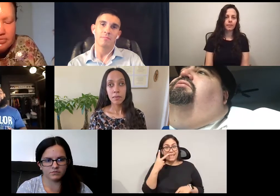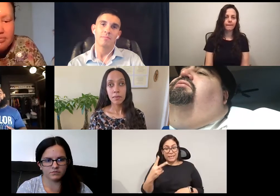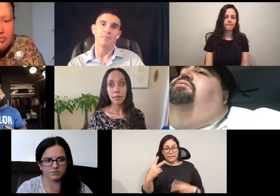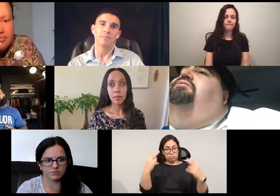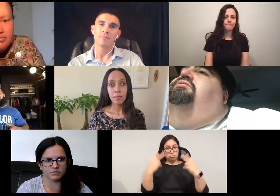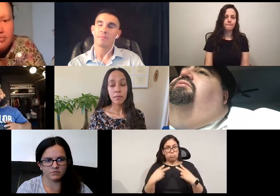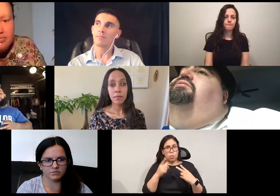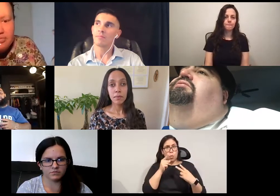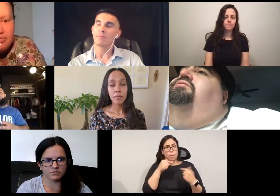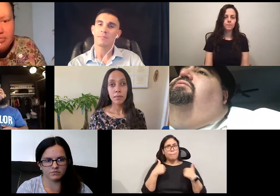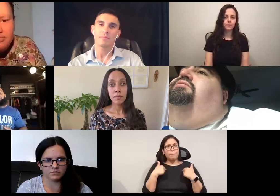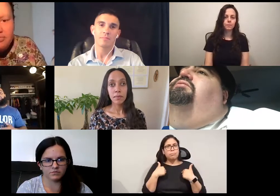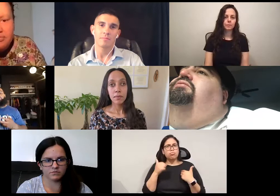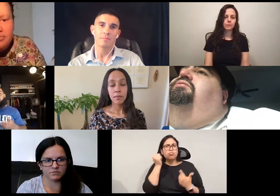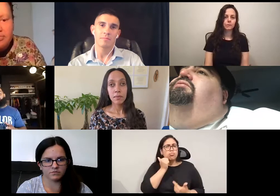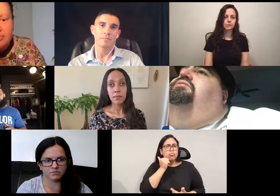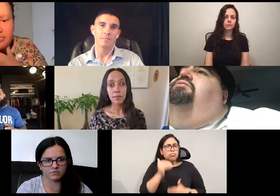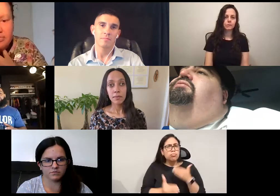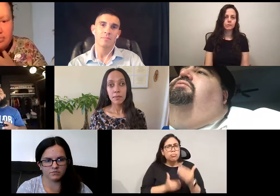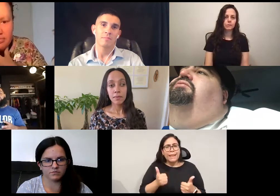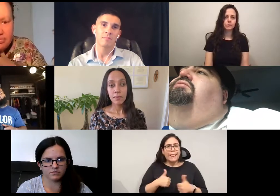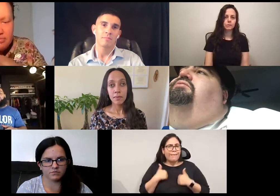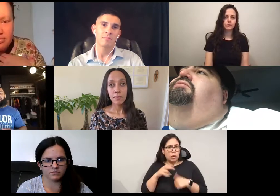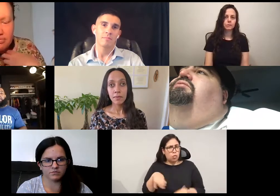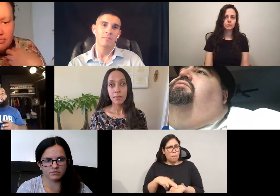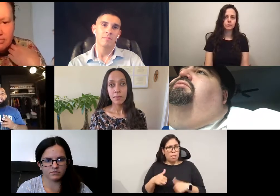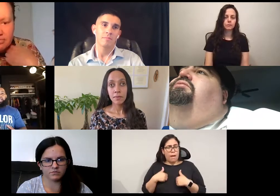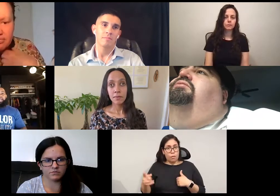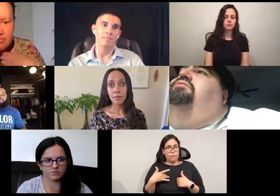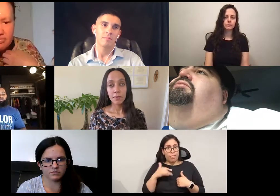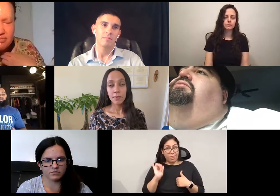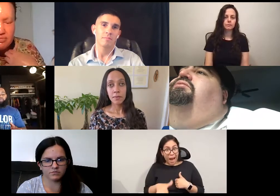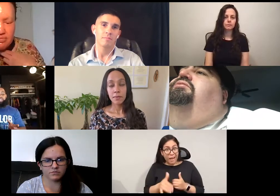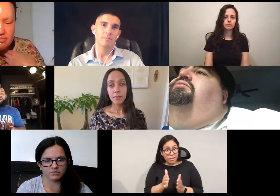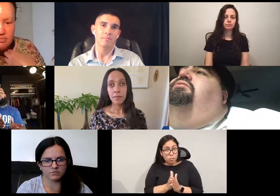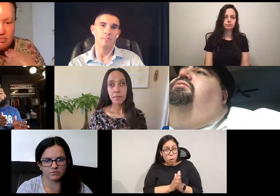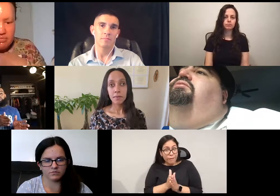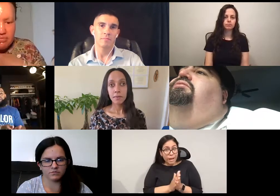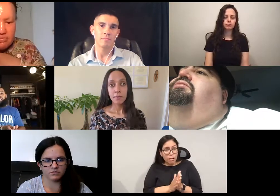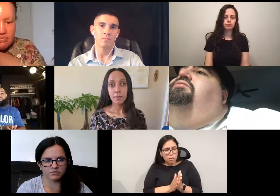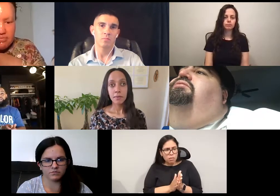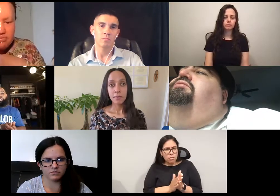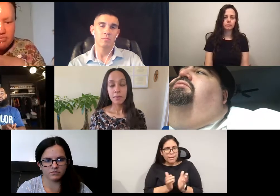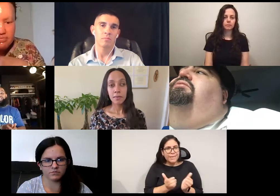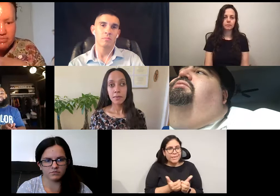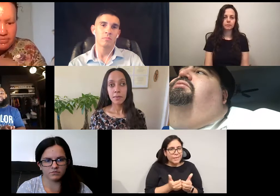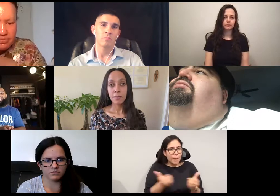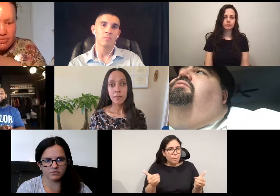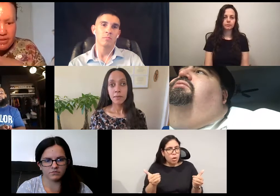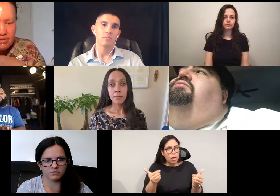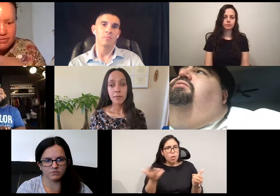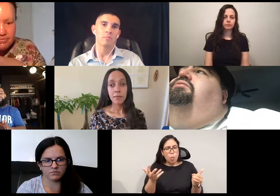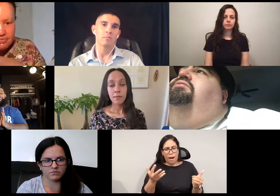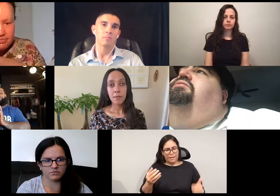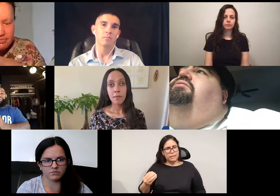just living as something that was motivating to you, and like separating what inspiration